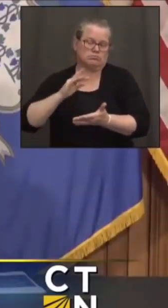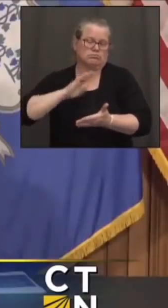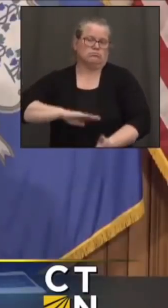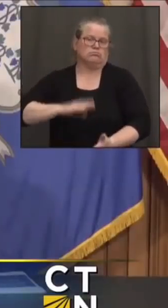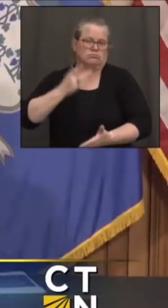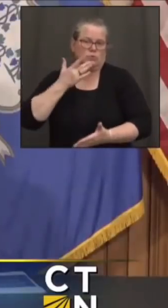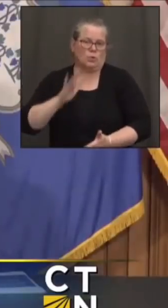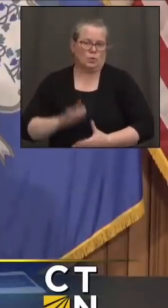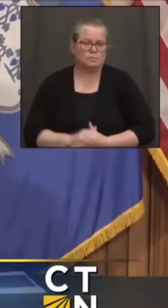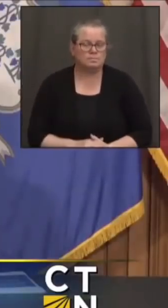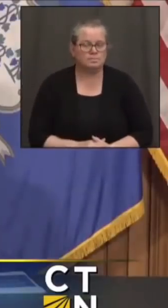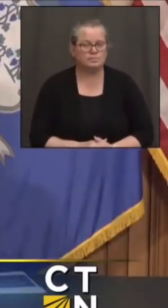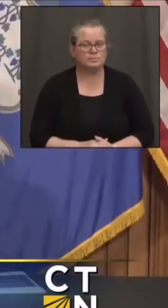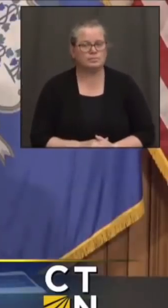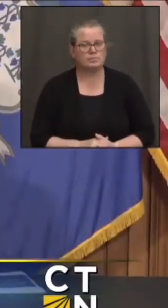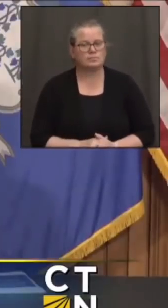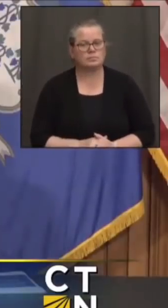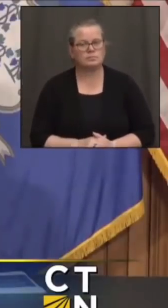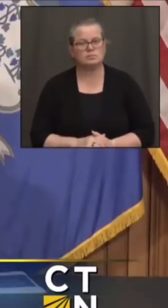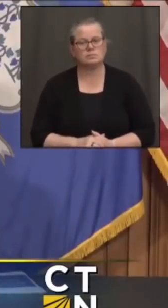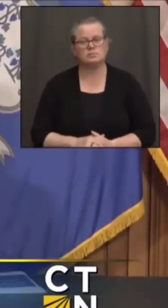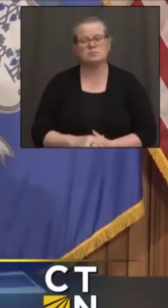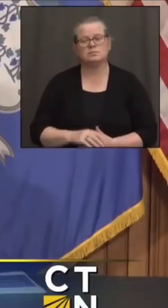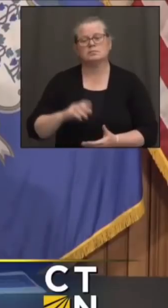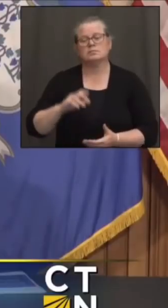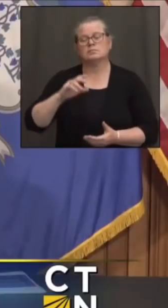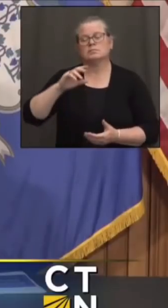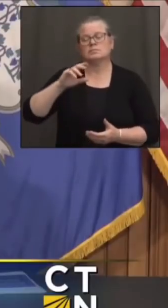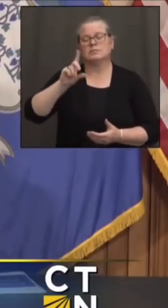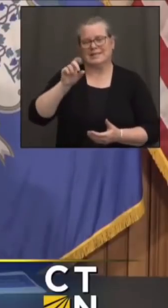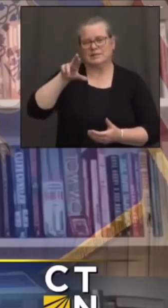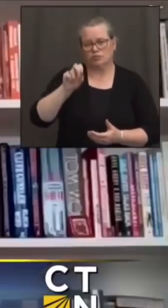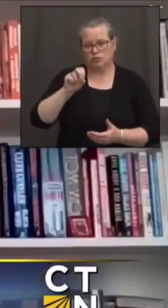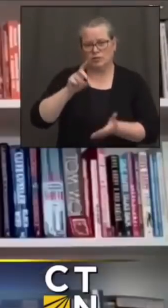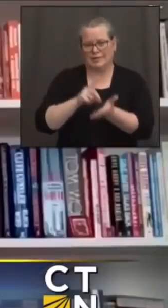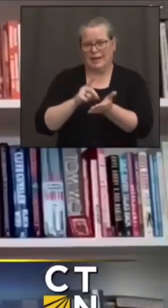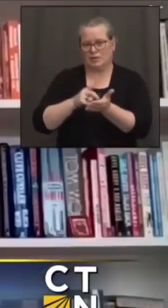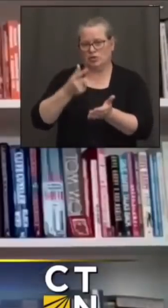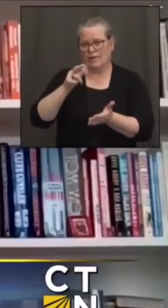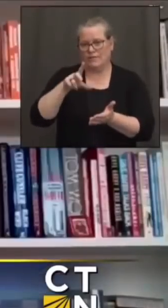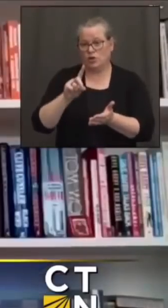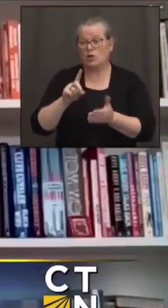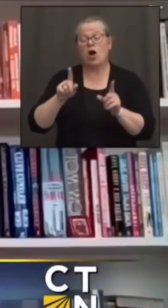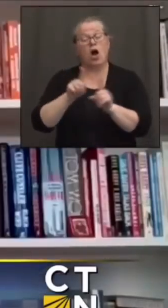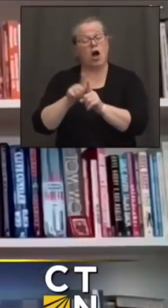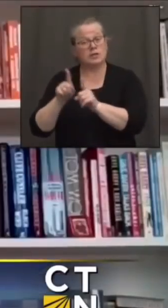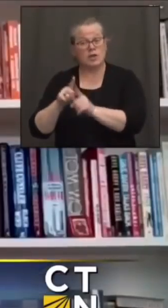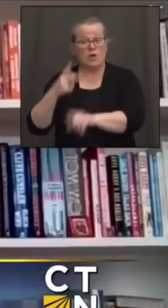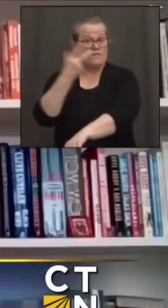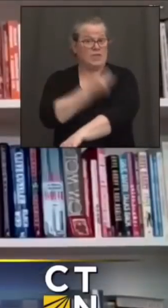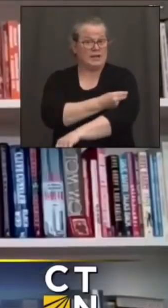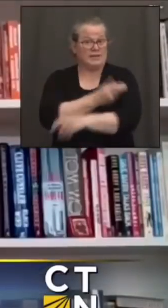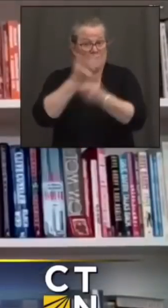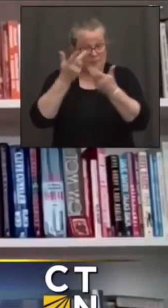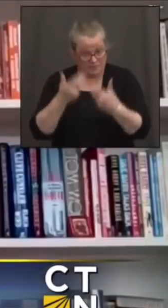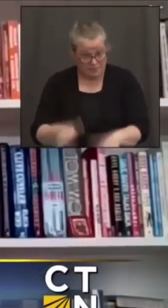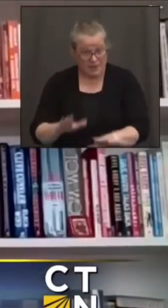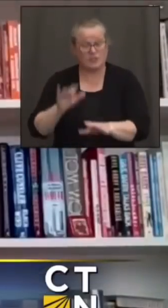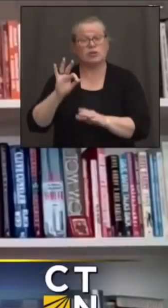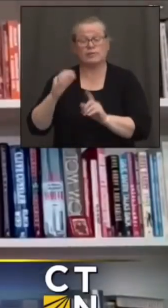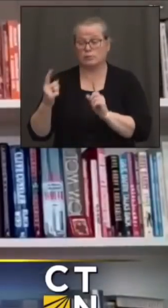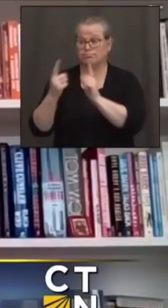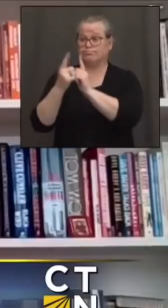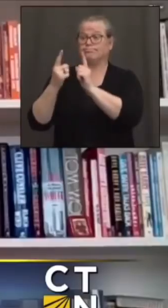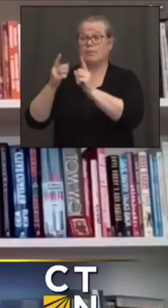I'll just add that, another perk of getting vaccinated is even after a known exposure to somebody who's COVID positive, if you're